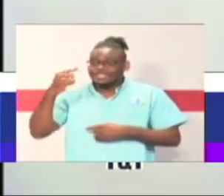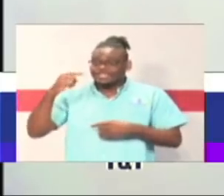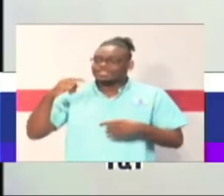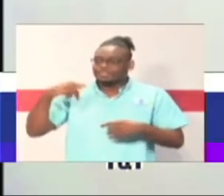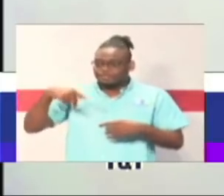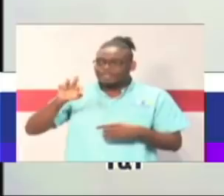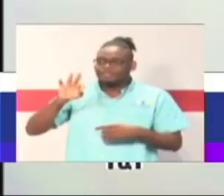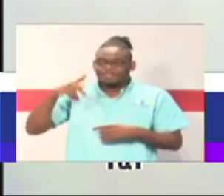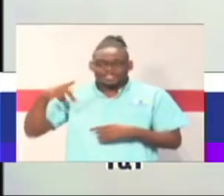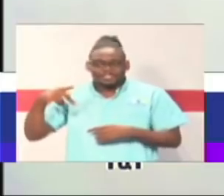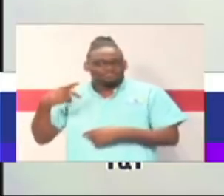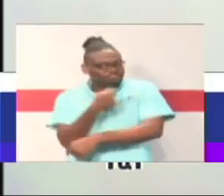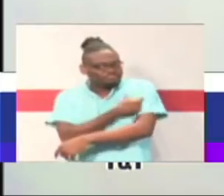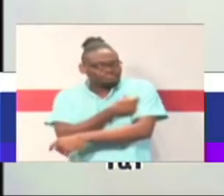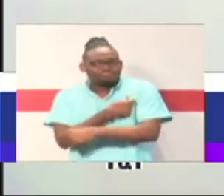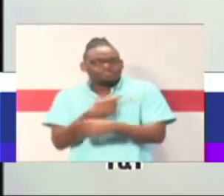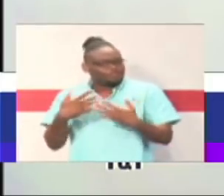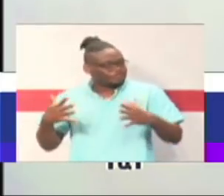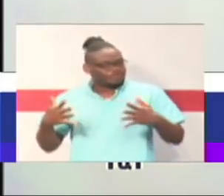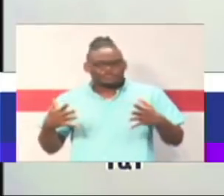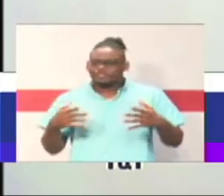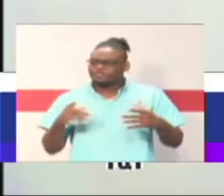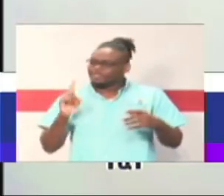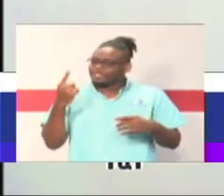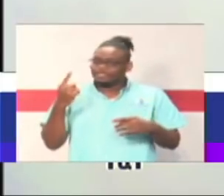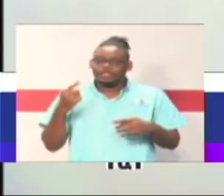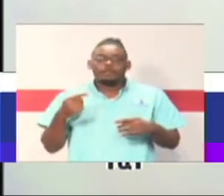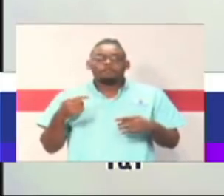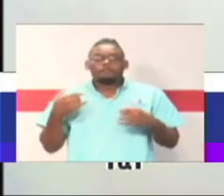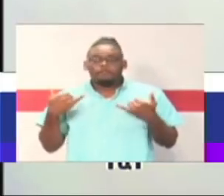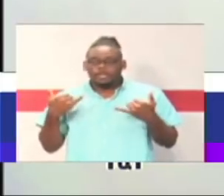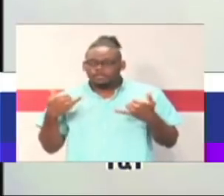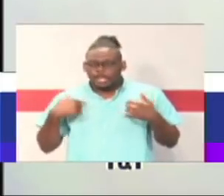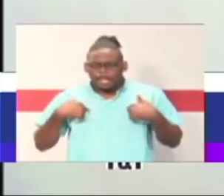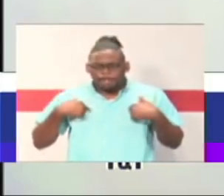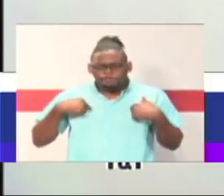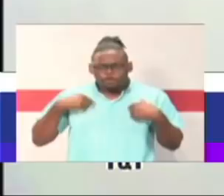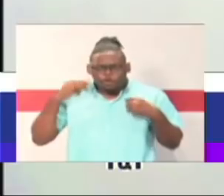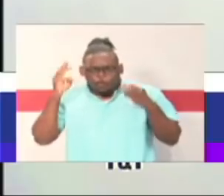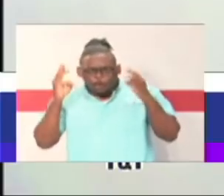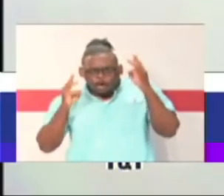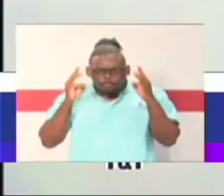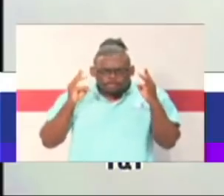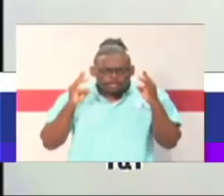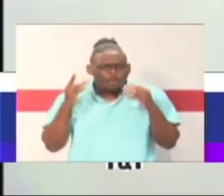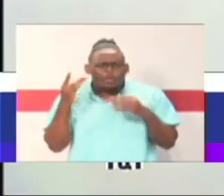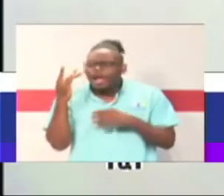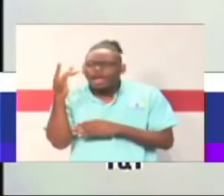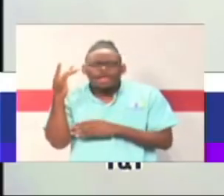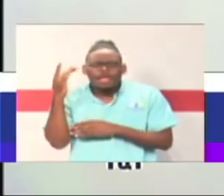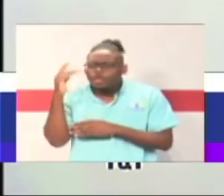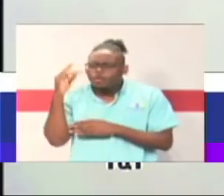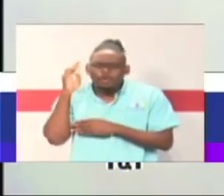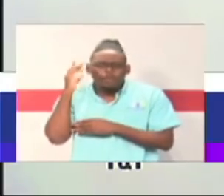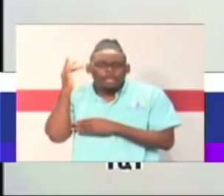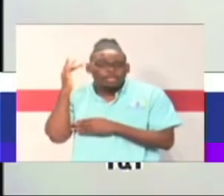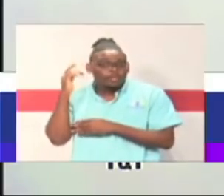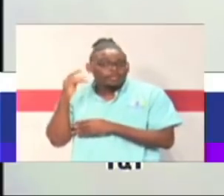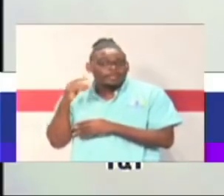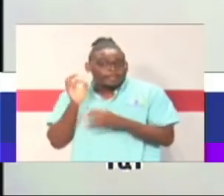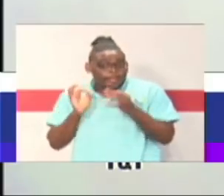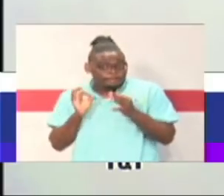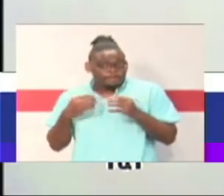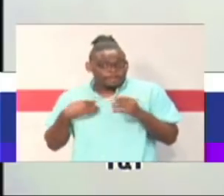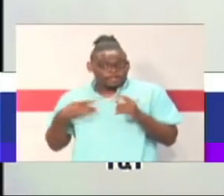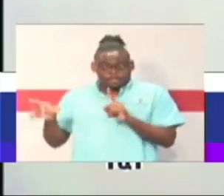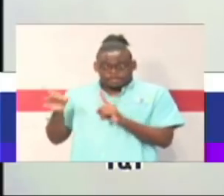To be honest, what worried me more than any potential vaccine side effects was being infected with COVID, going